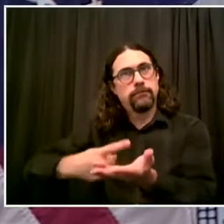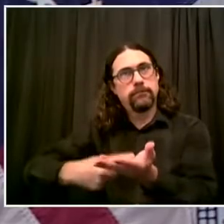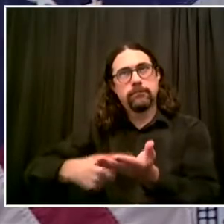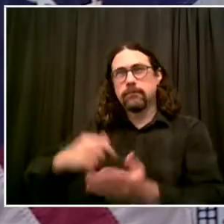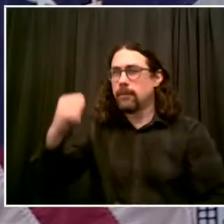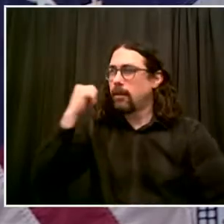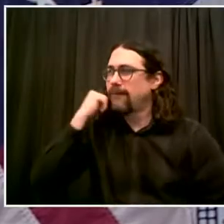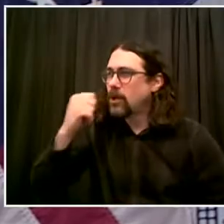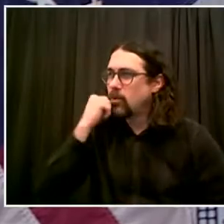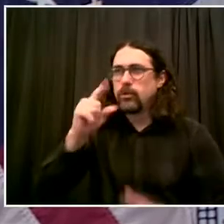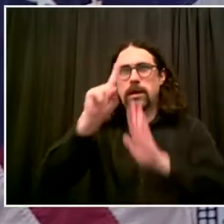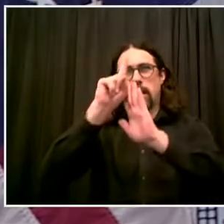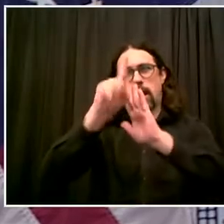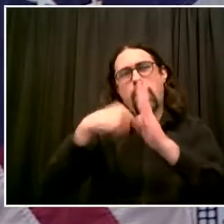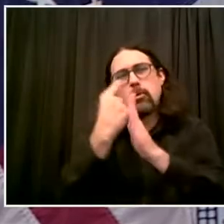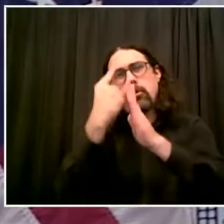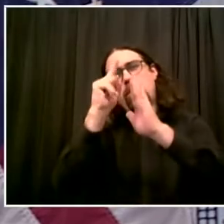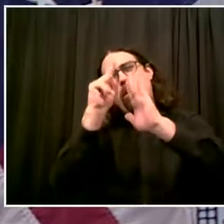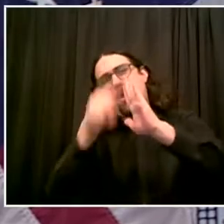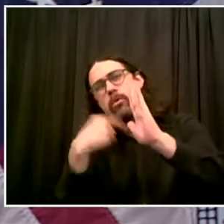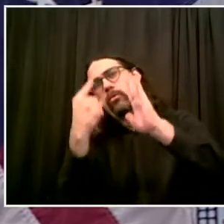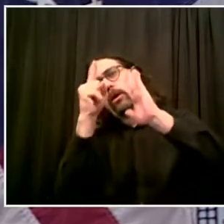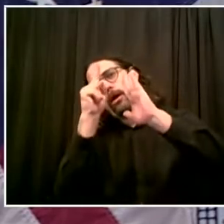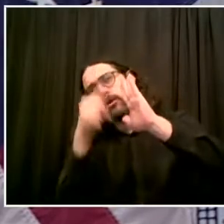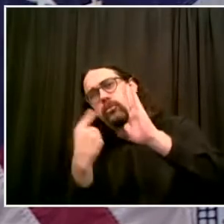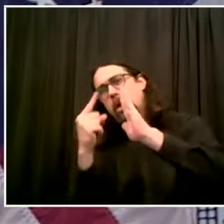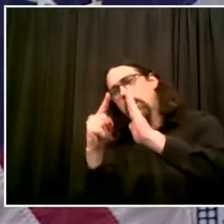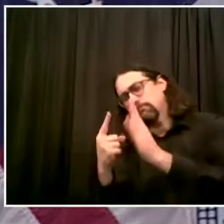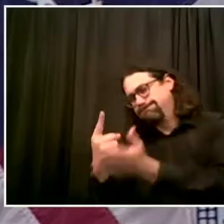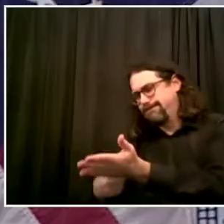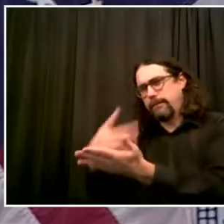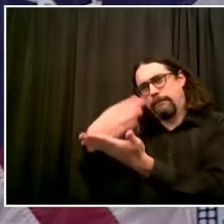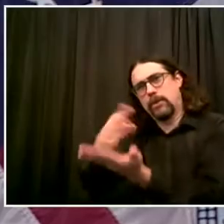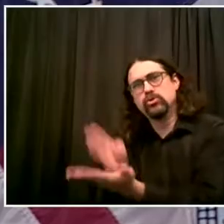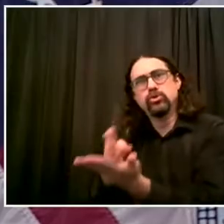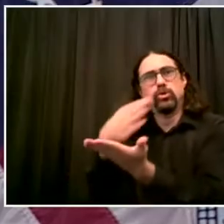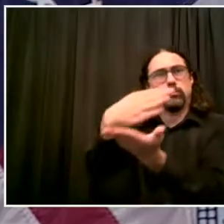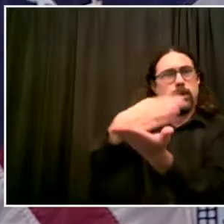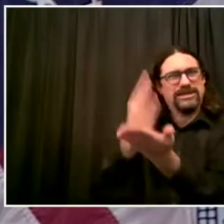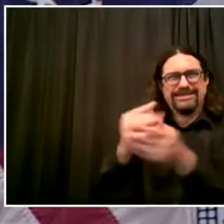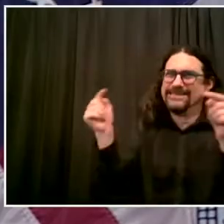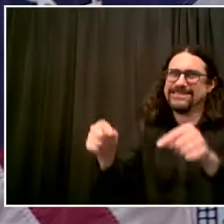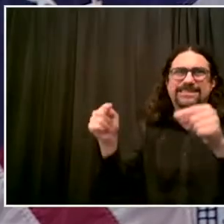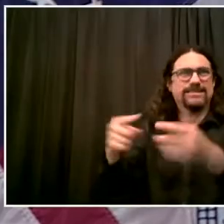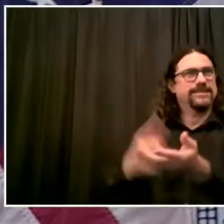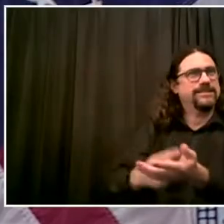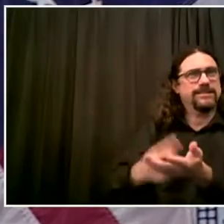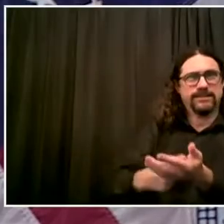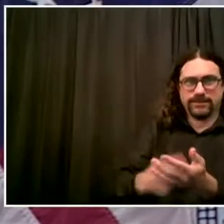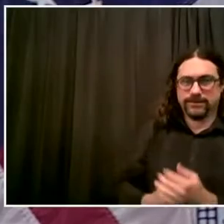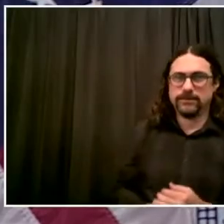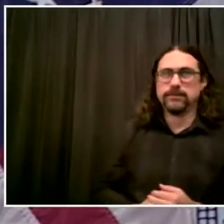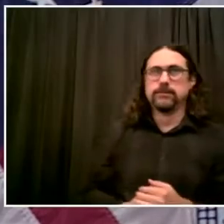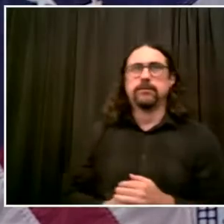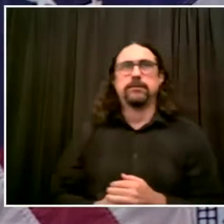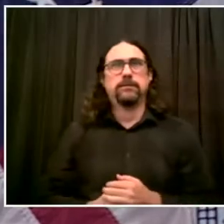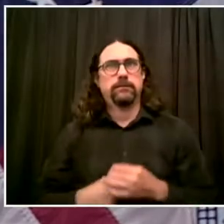come out of the NYPD budget. It's going to go into youth services, social